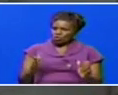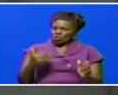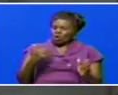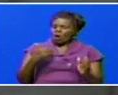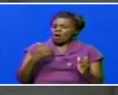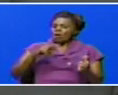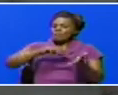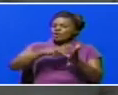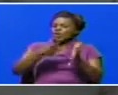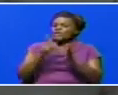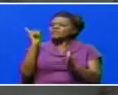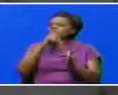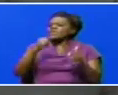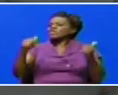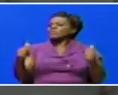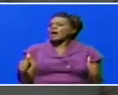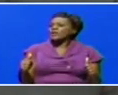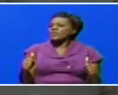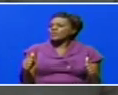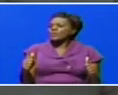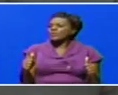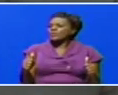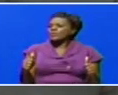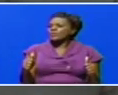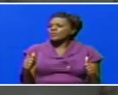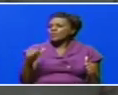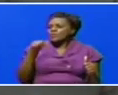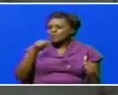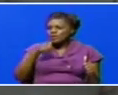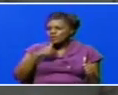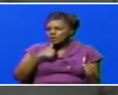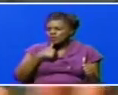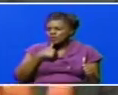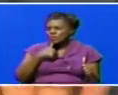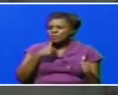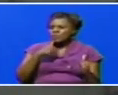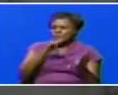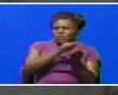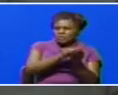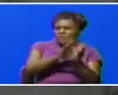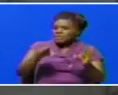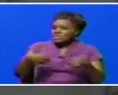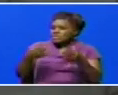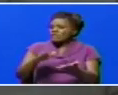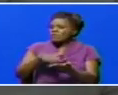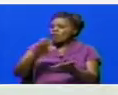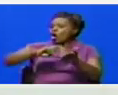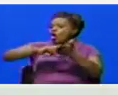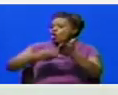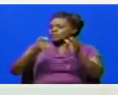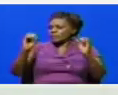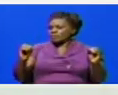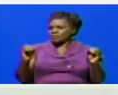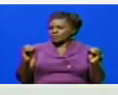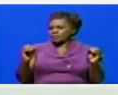if the progress has been very slow, either in terms of new construction or maintenance, we are not giving them contracts.